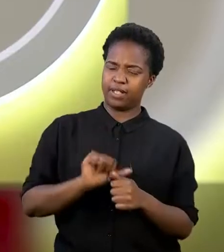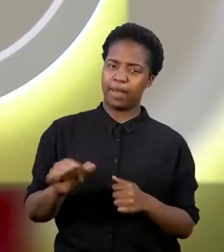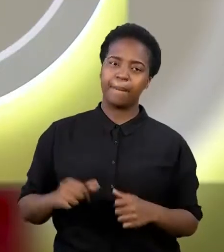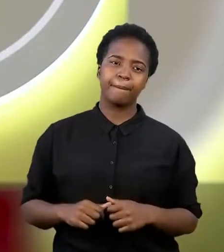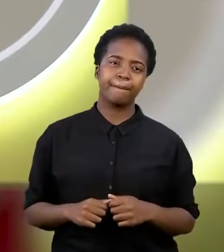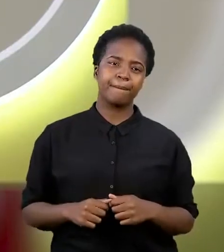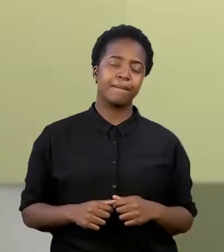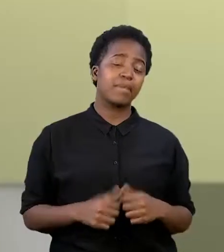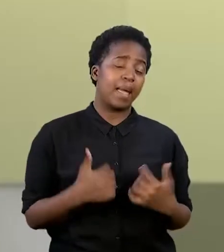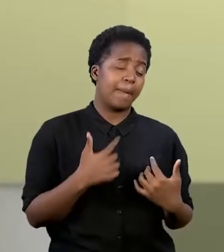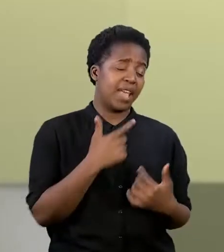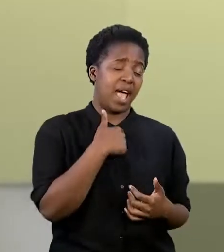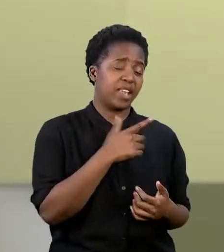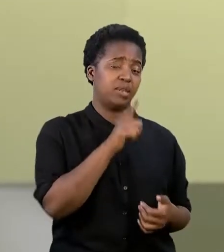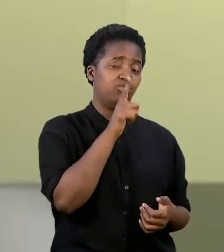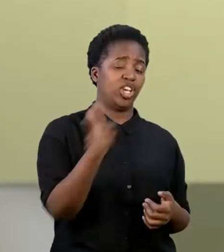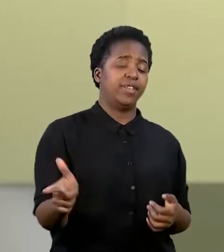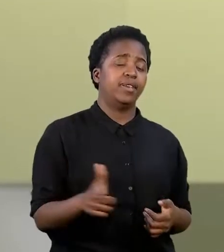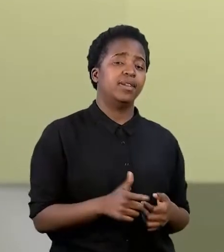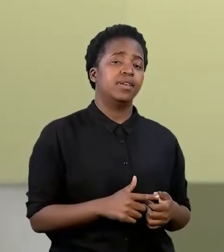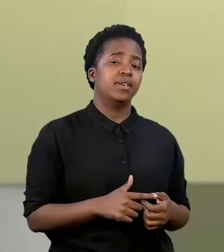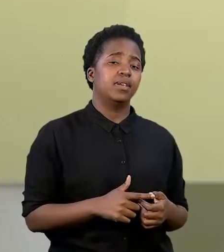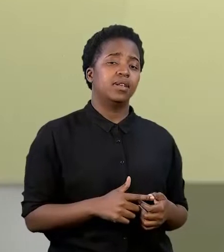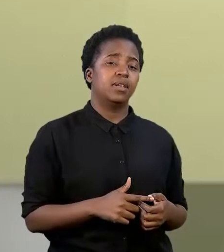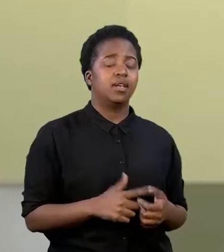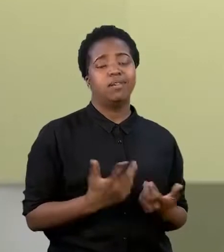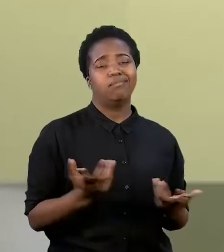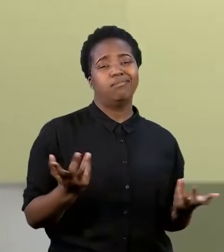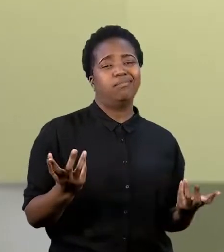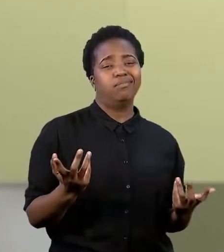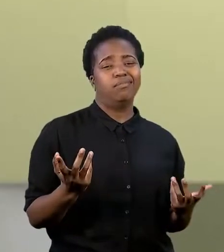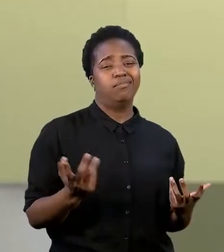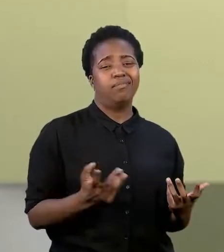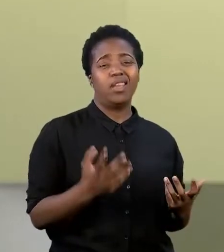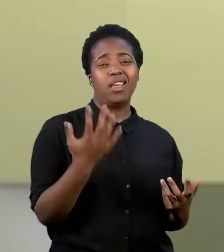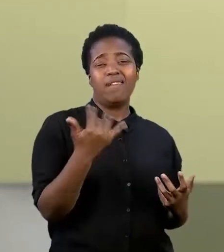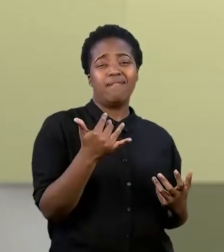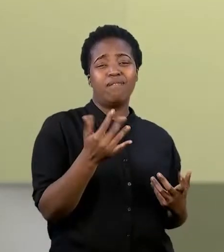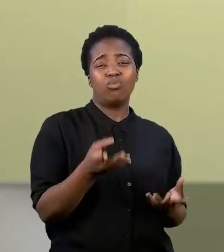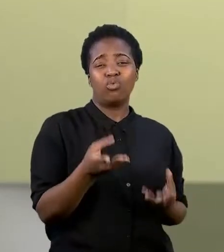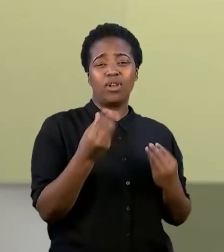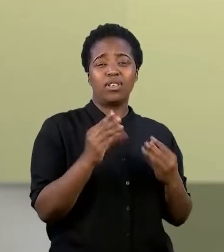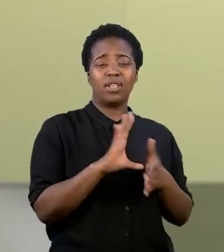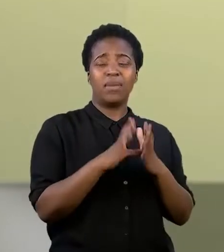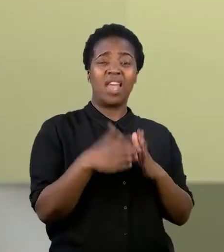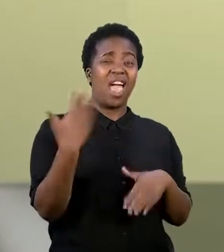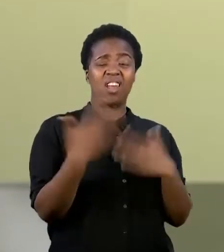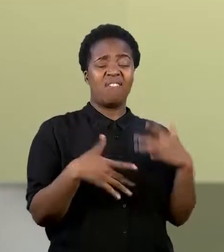be betere ke dula ke ntse ke mo jwetsa gore a se bo fello ba bophelo